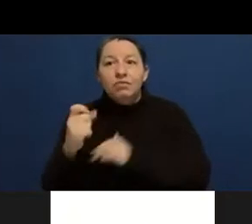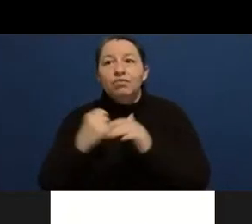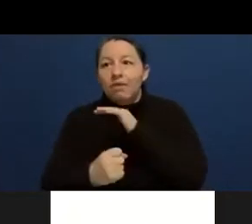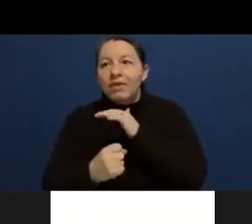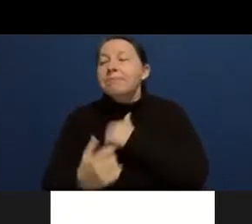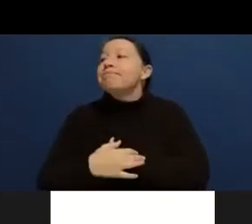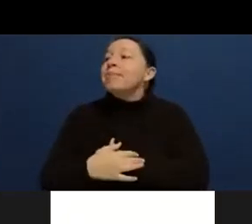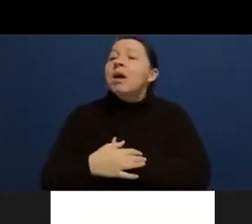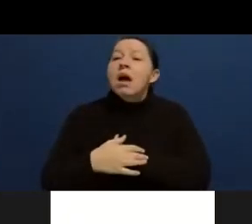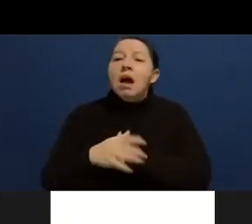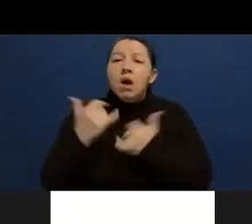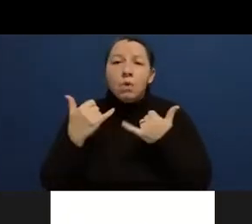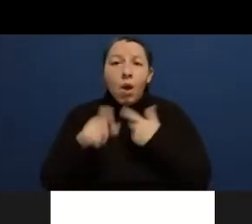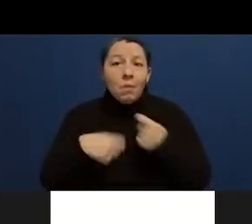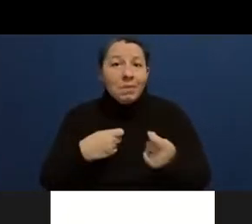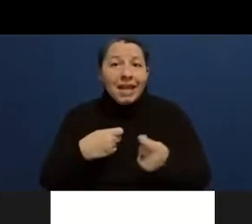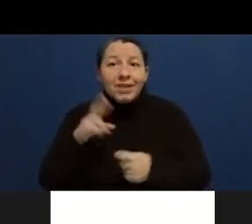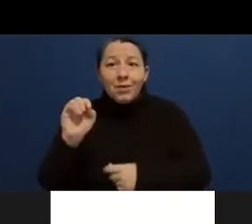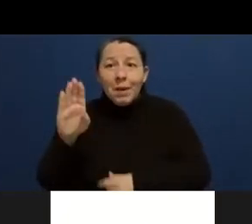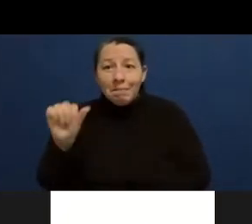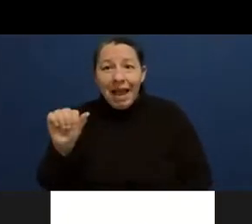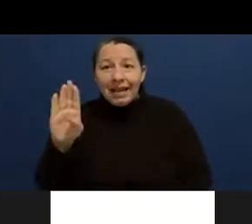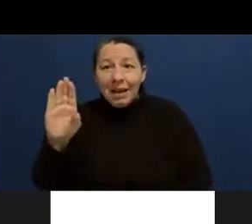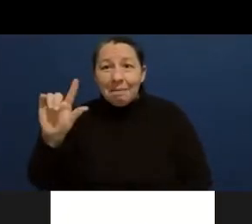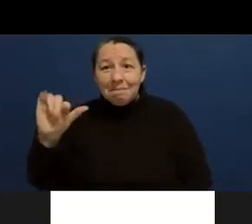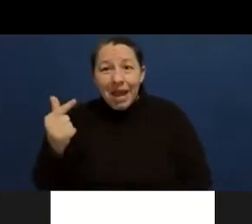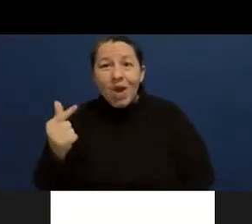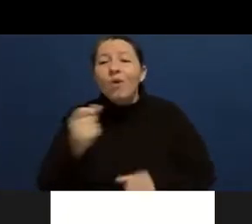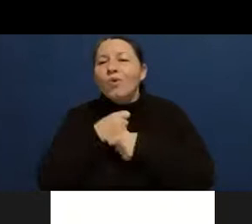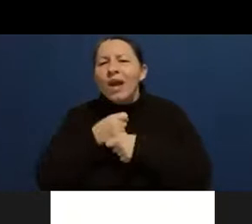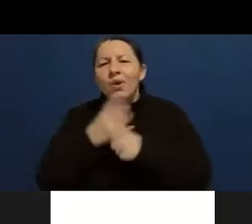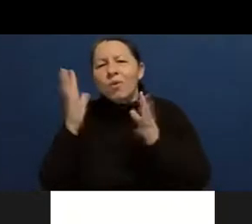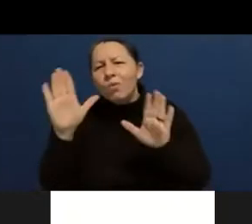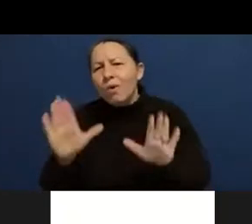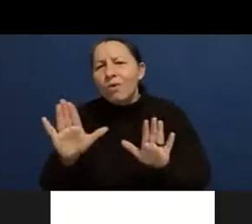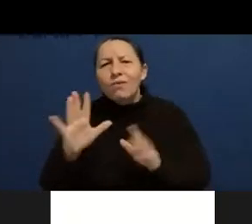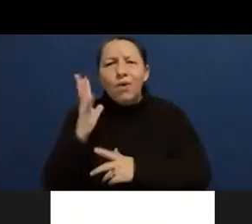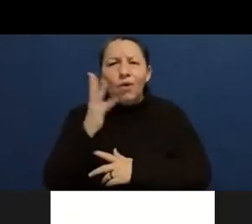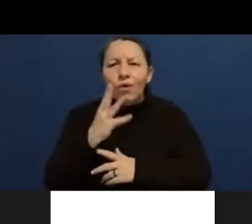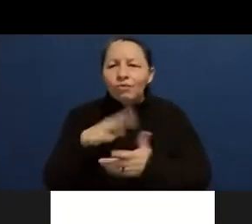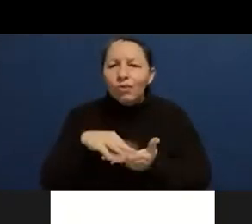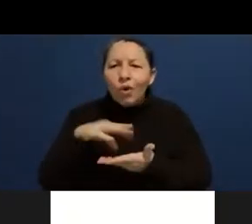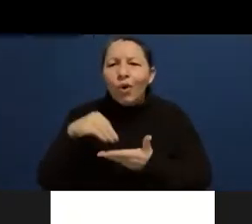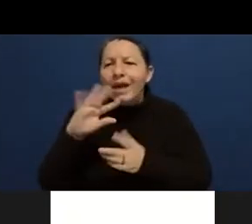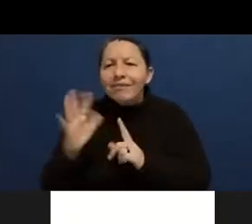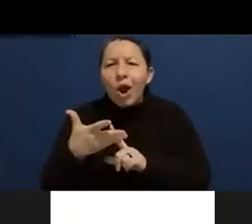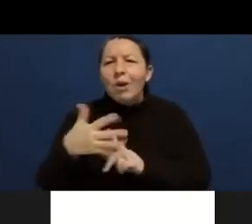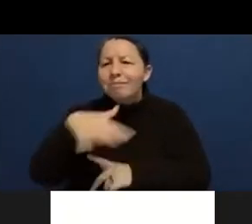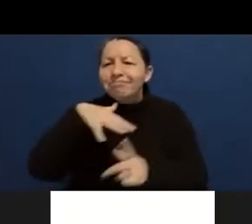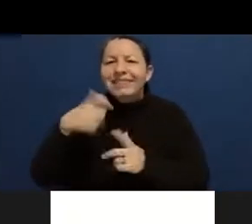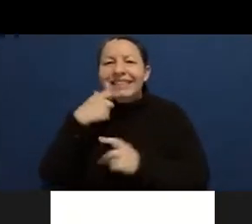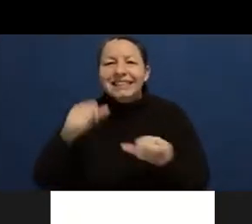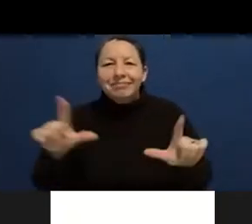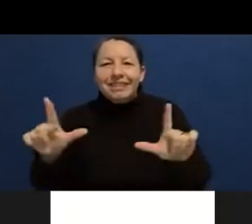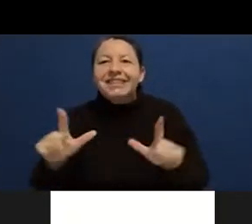created these wonderful learning environments we've had for the last couple of weeks. A little